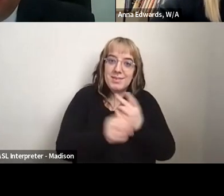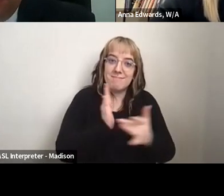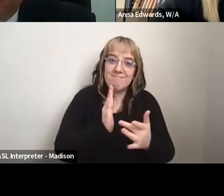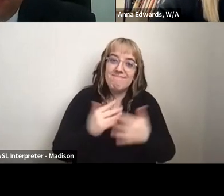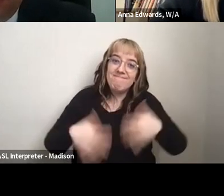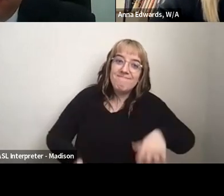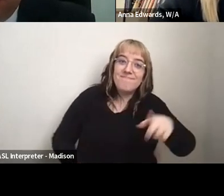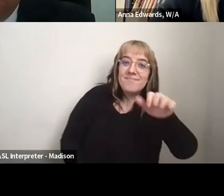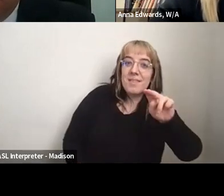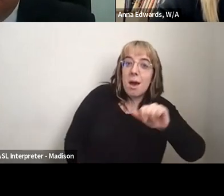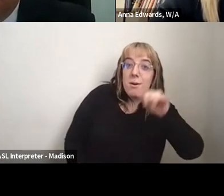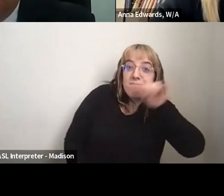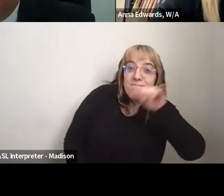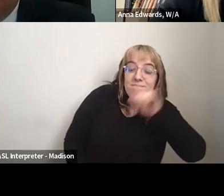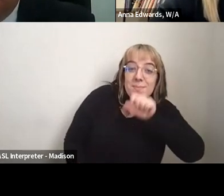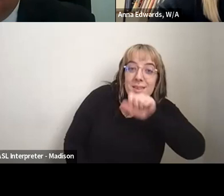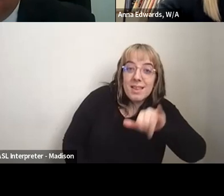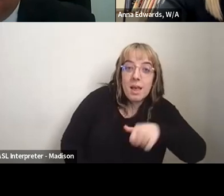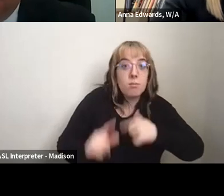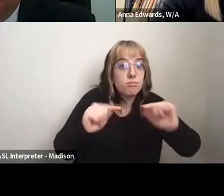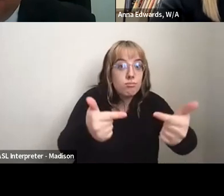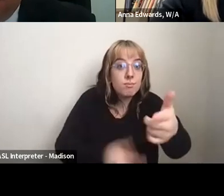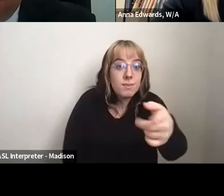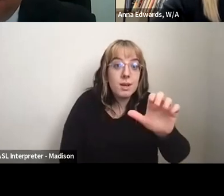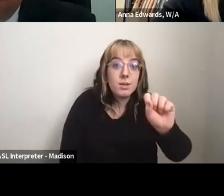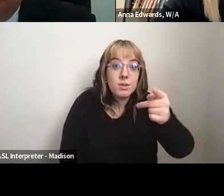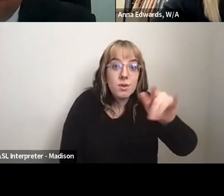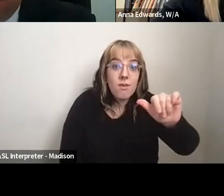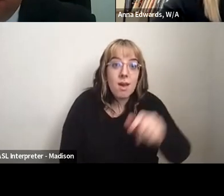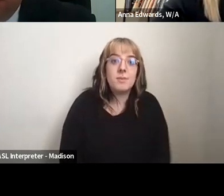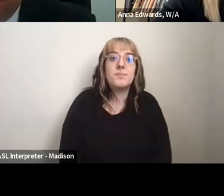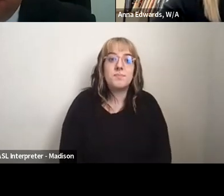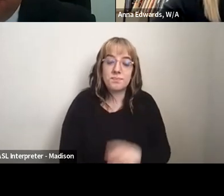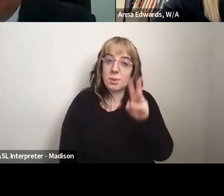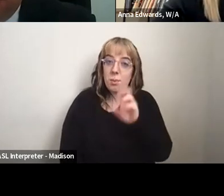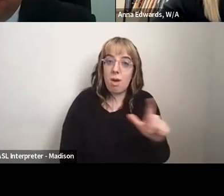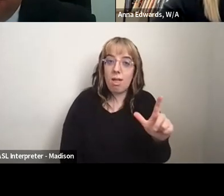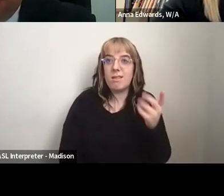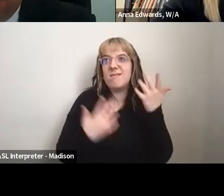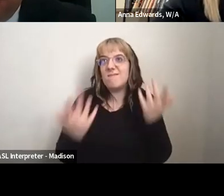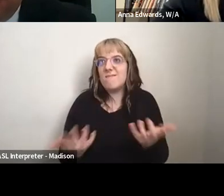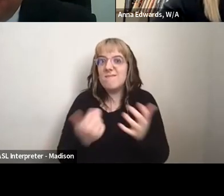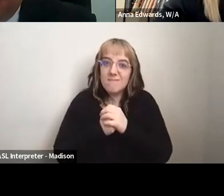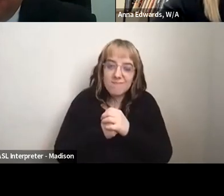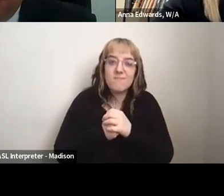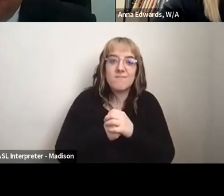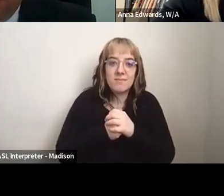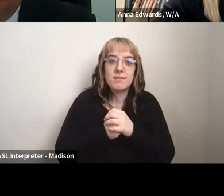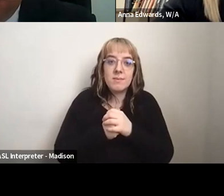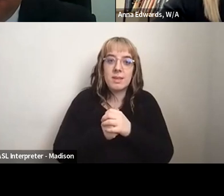that. Sophia, what about in LA? Well, it's definitely looking at